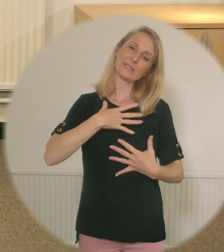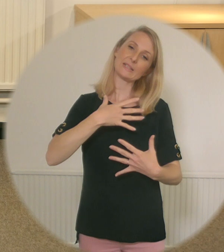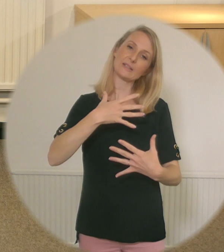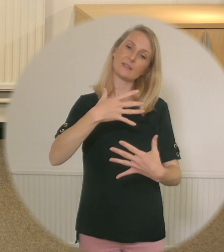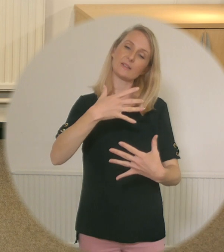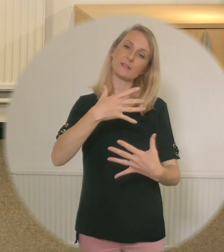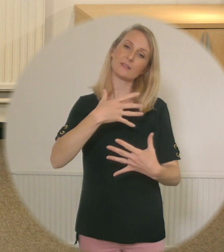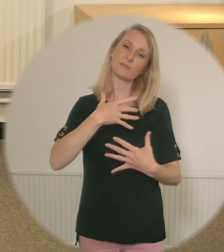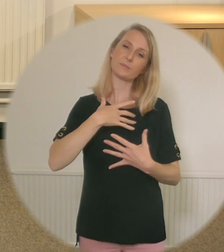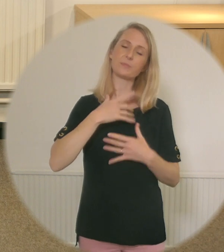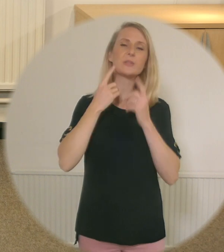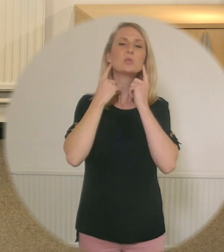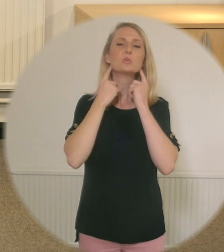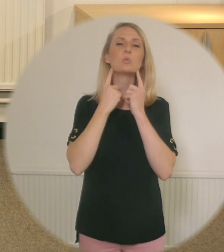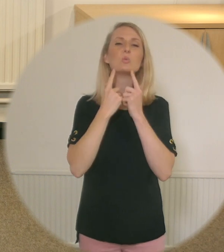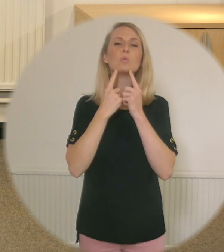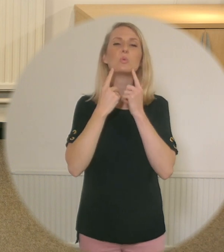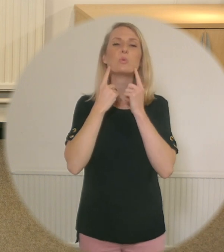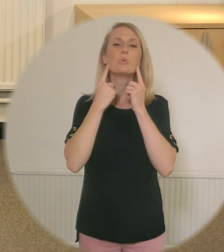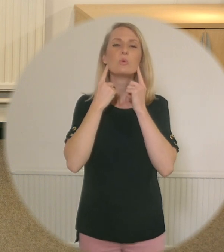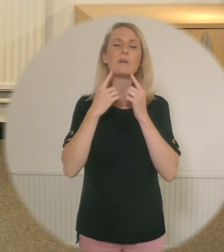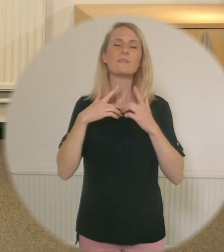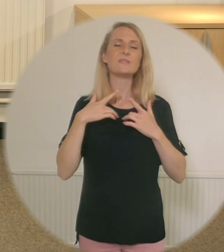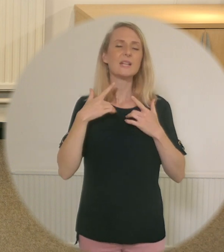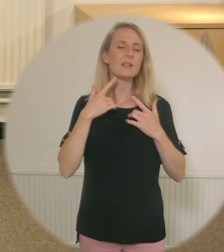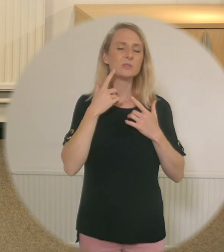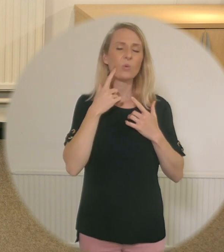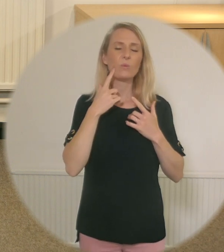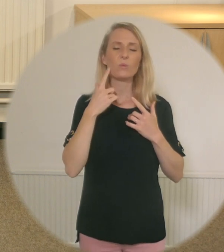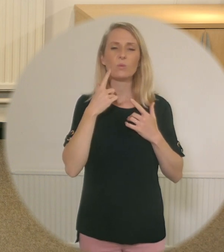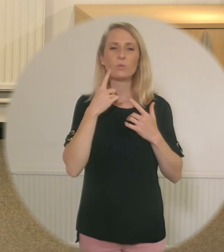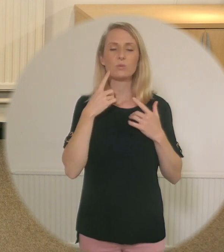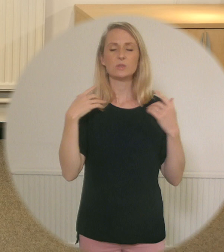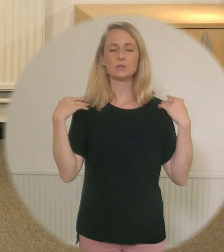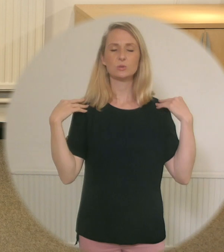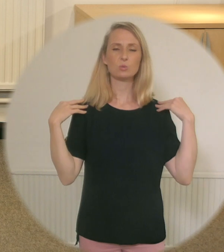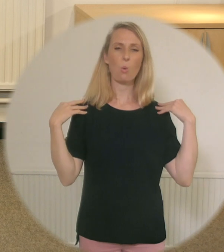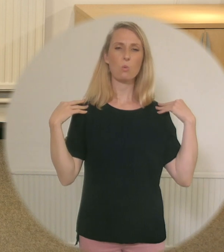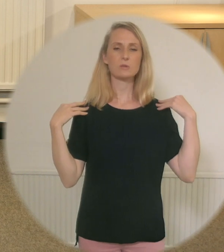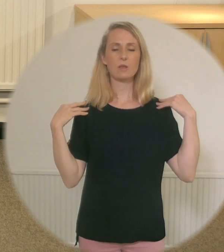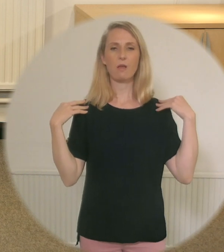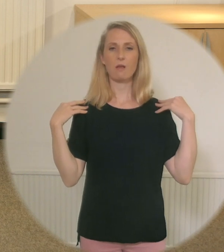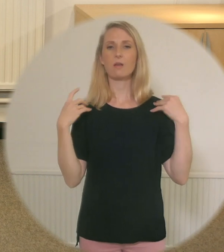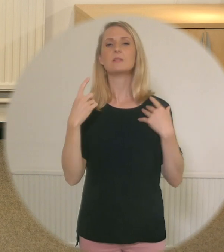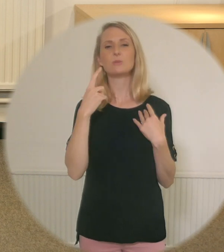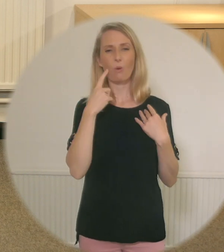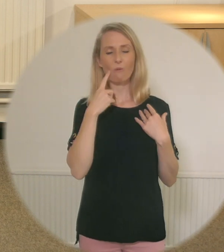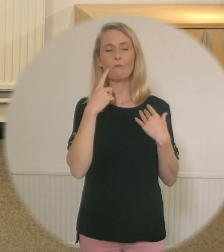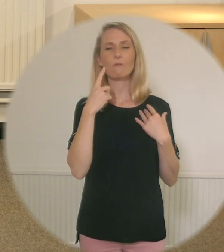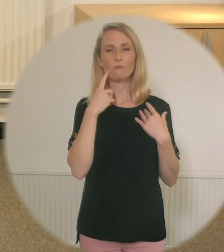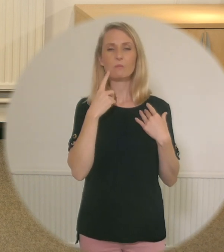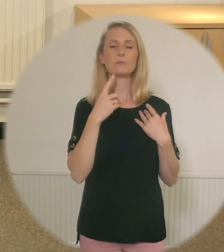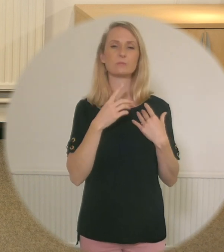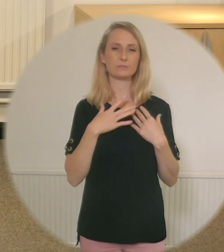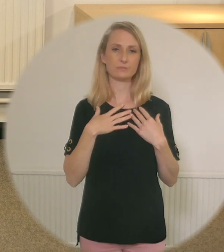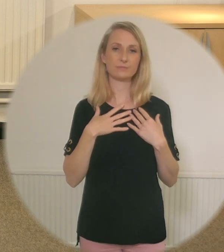Allow your jaw to be soft, your shoulders to be soft. We're going to take